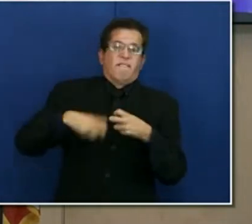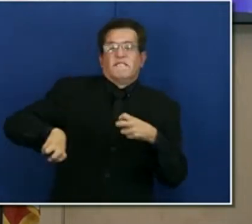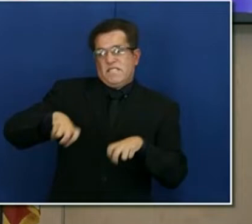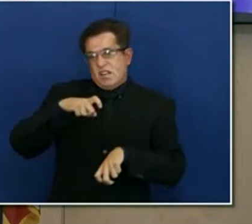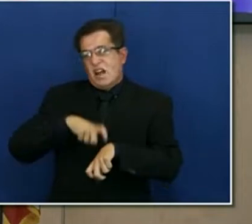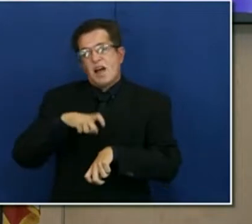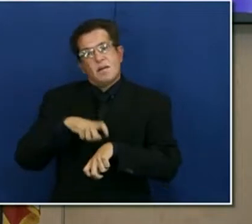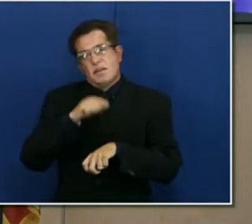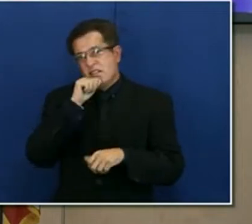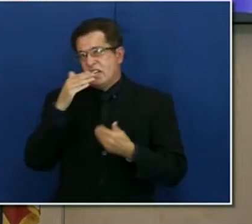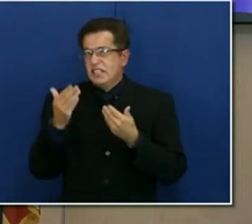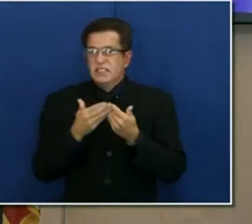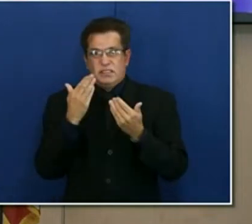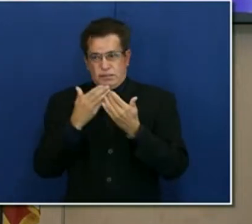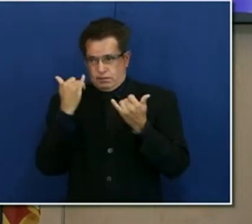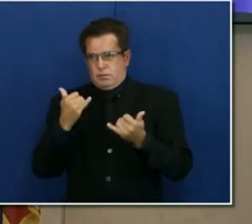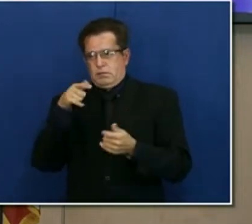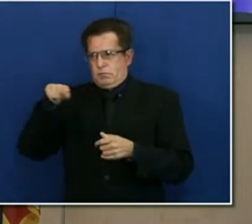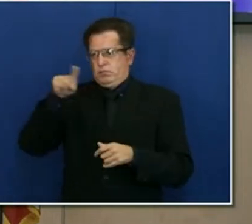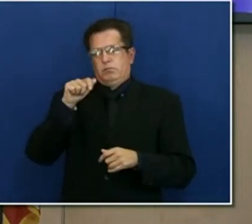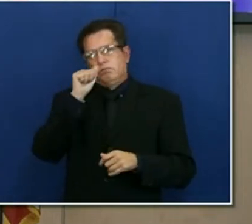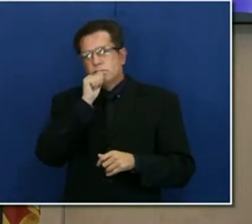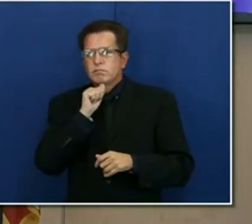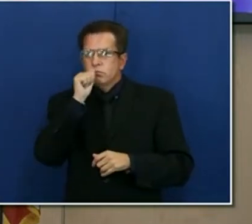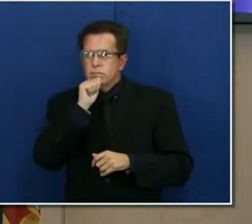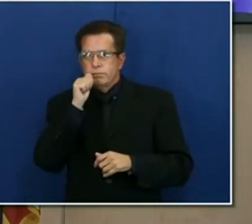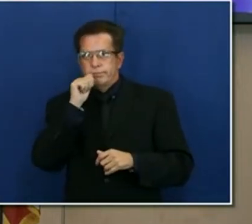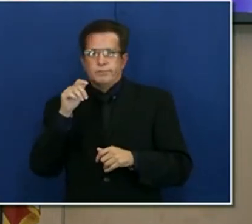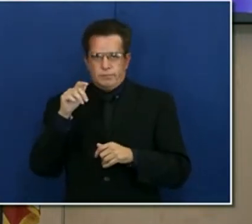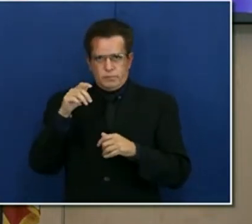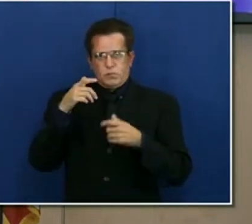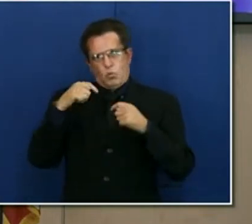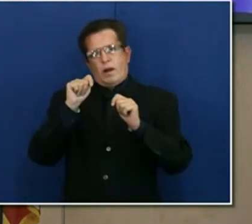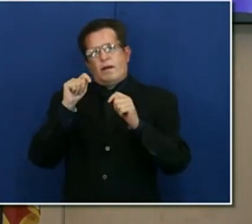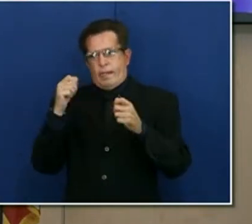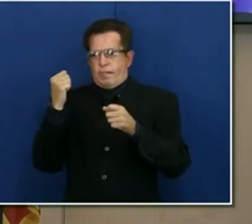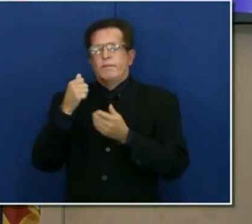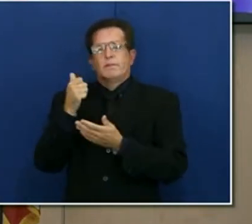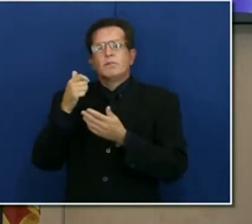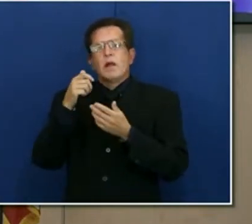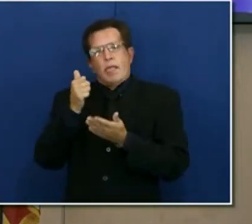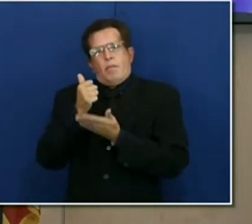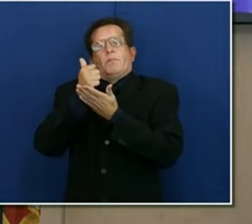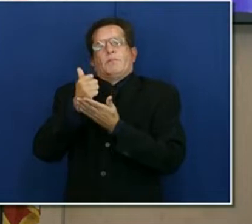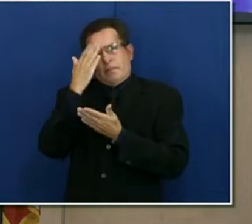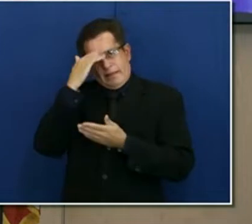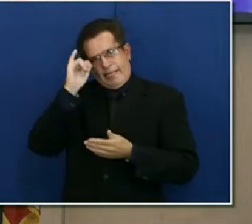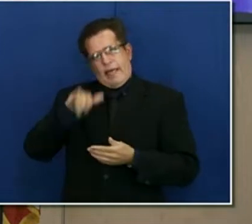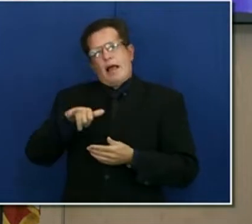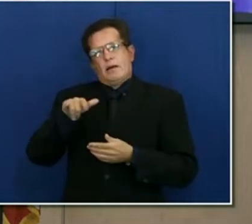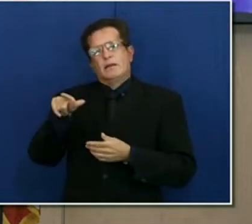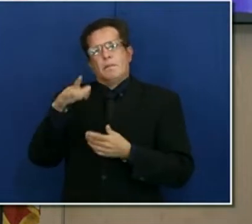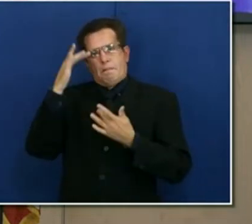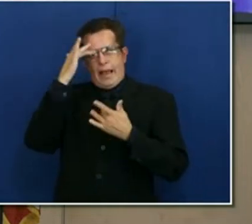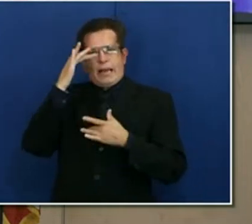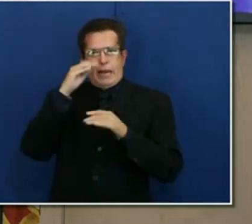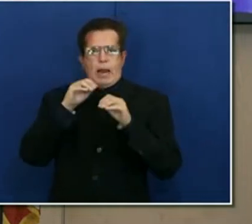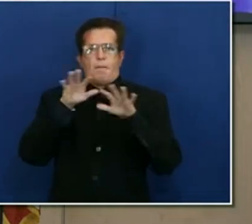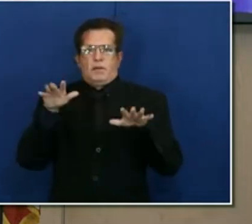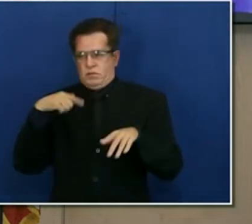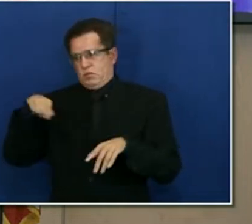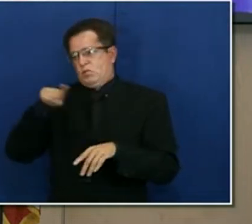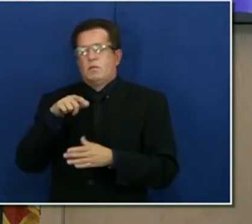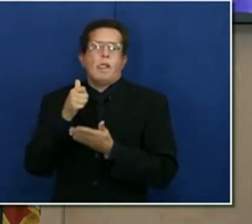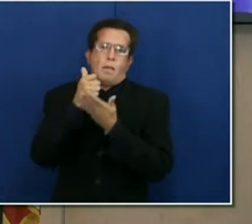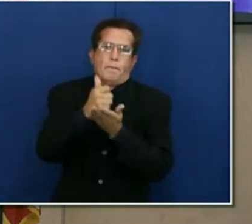and businesses that are struggling to cope with the economic fallout from the pandemic. Yesterday, the board also heard from a